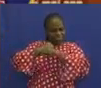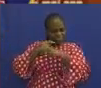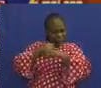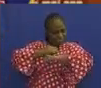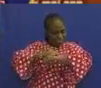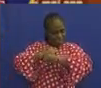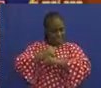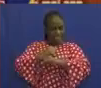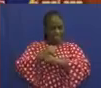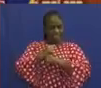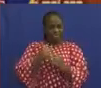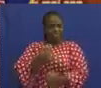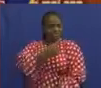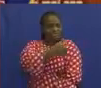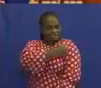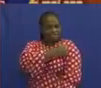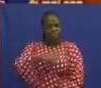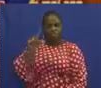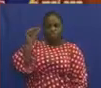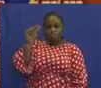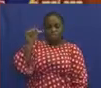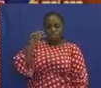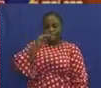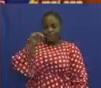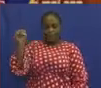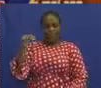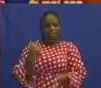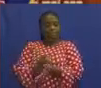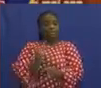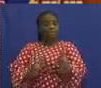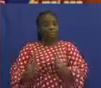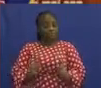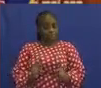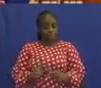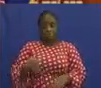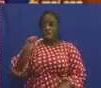commitment to vaccinate 20 million Ghanaians, i.e. the